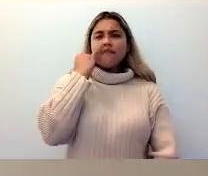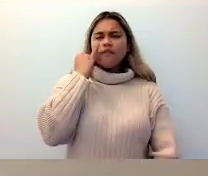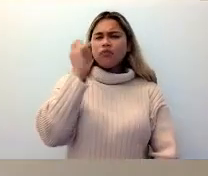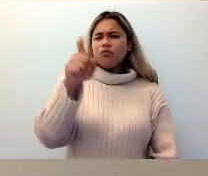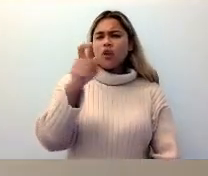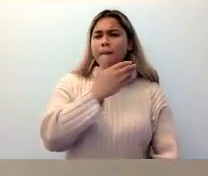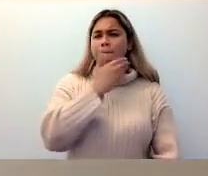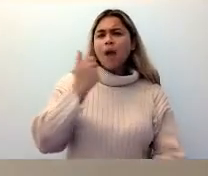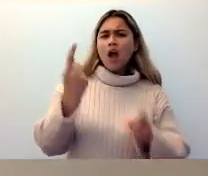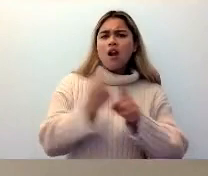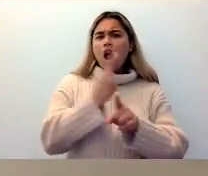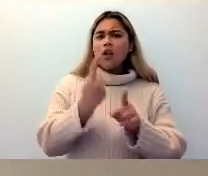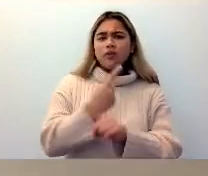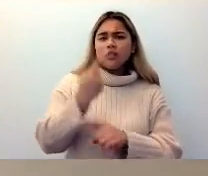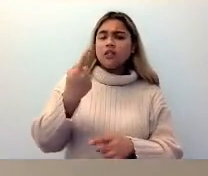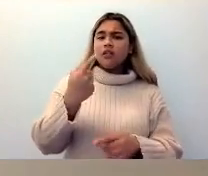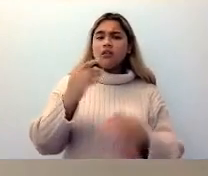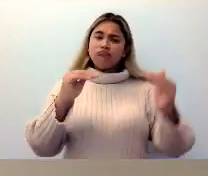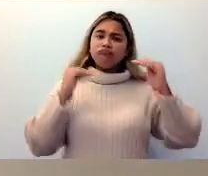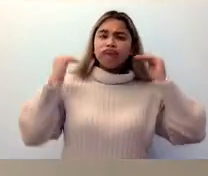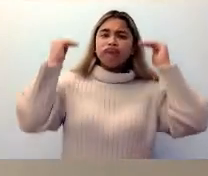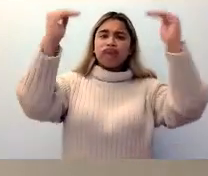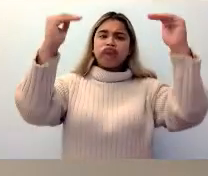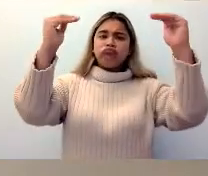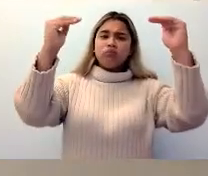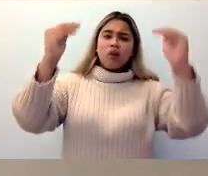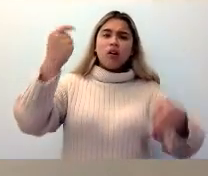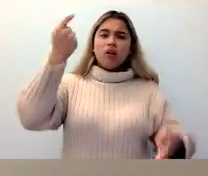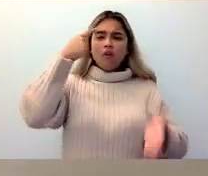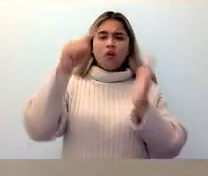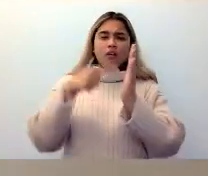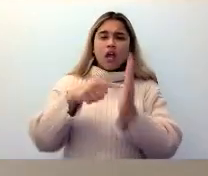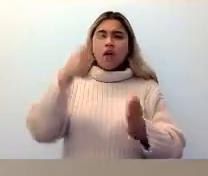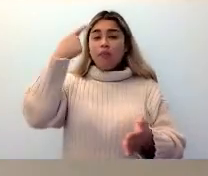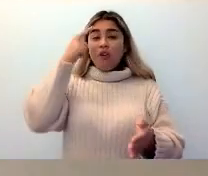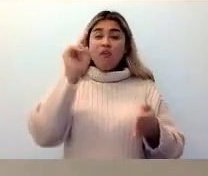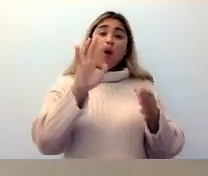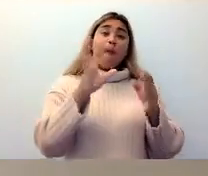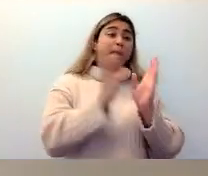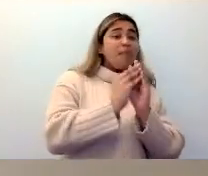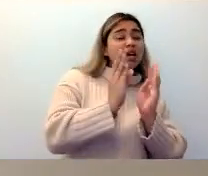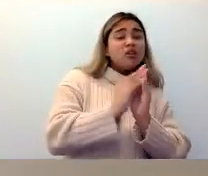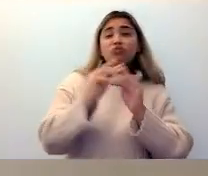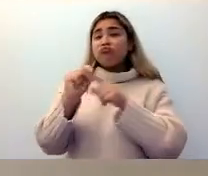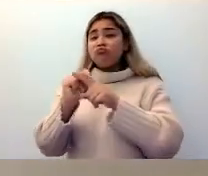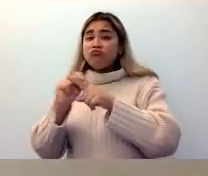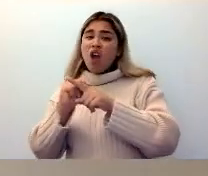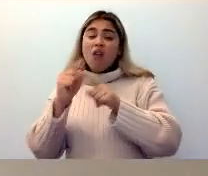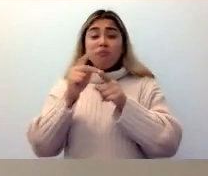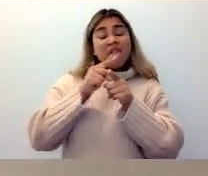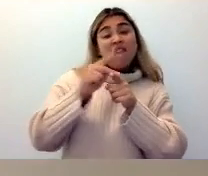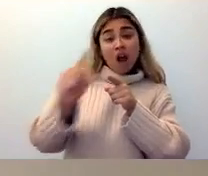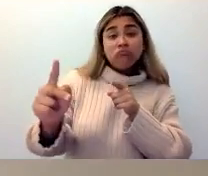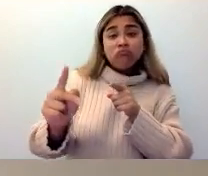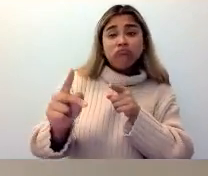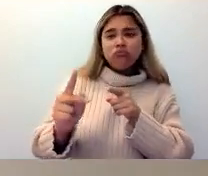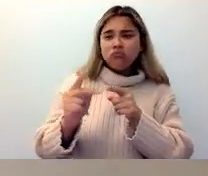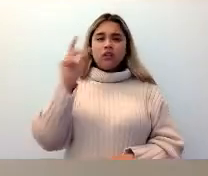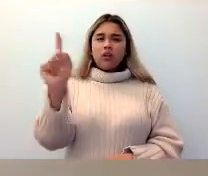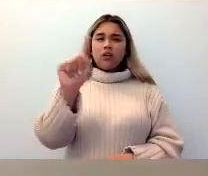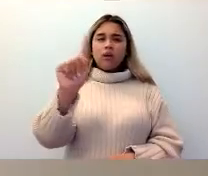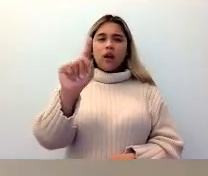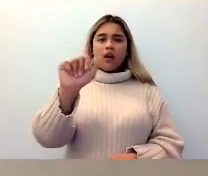meetings or in trainings, you can change it in the transcript view by clicking the arrows and going to